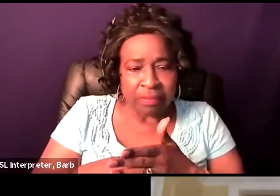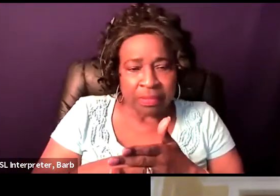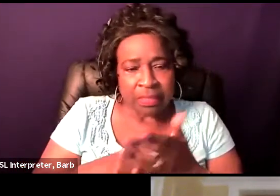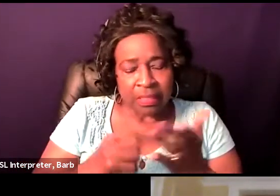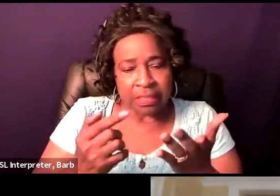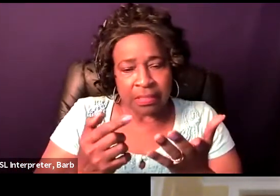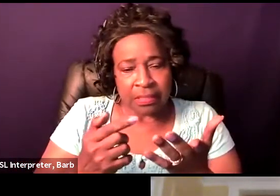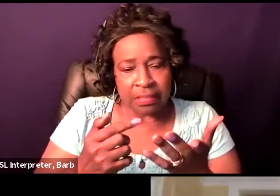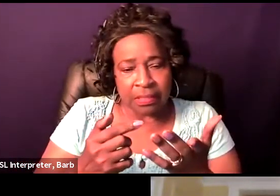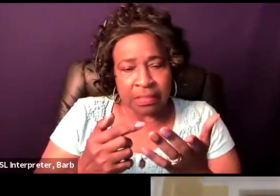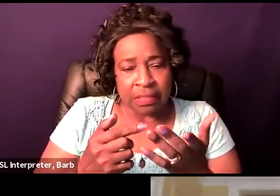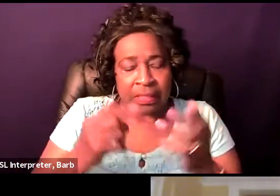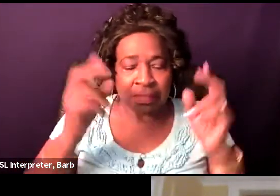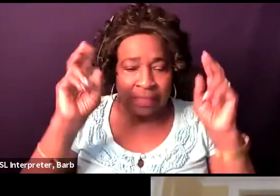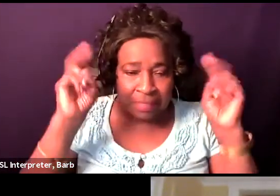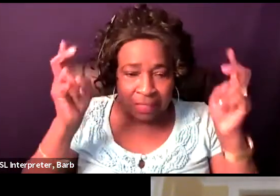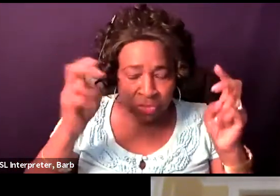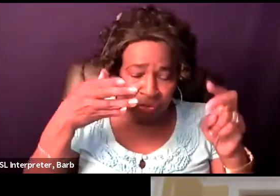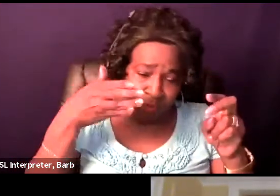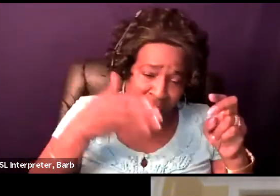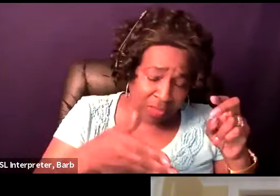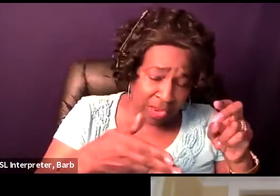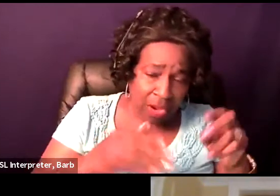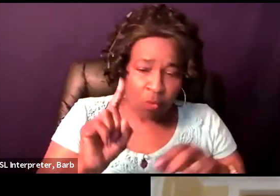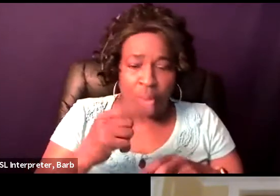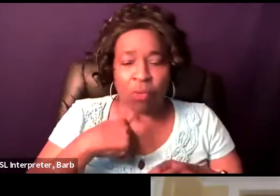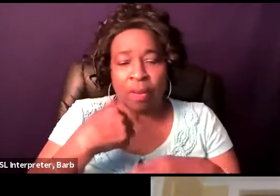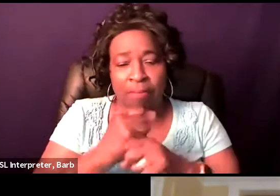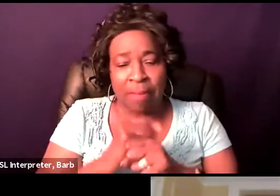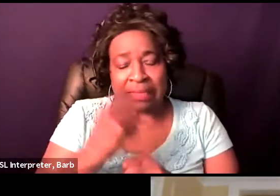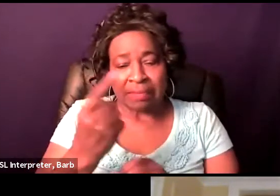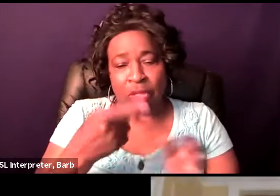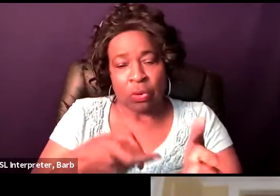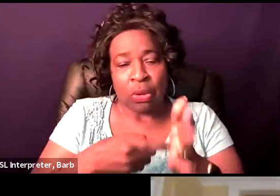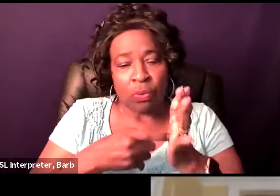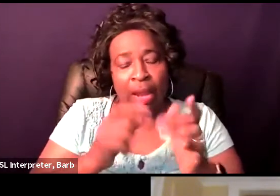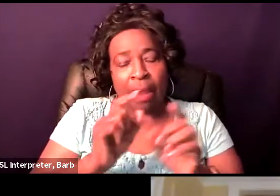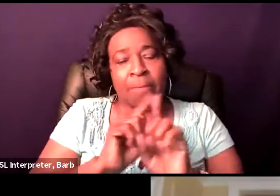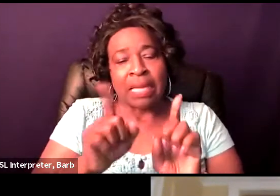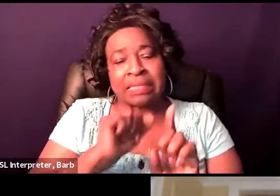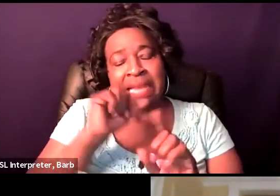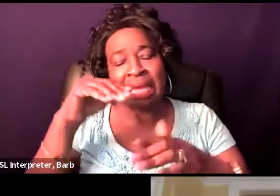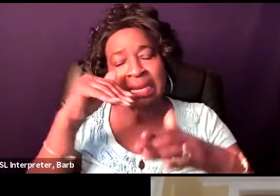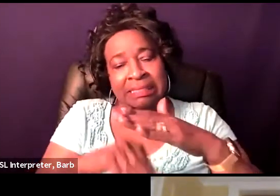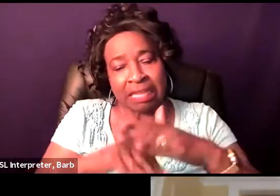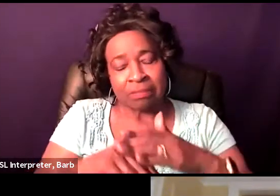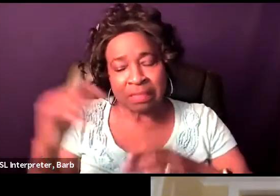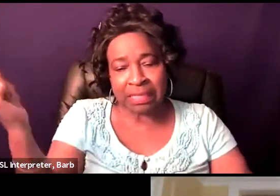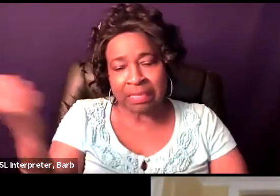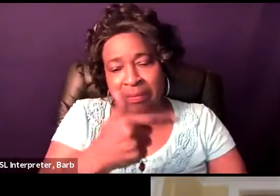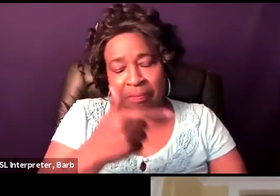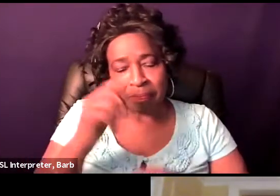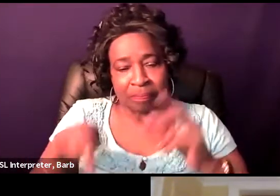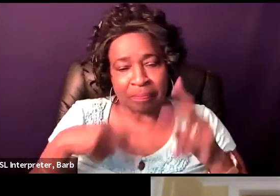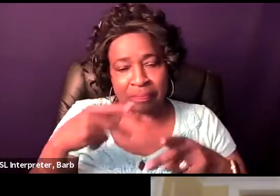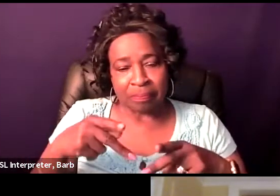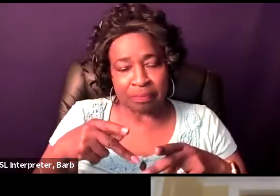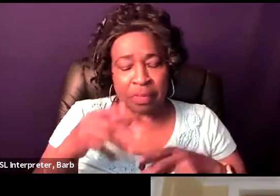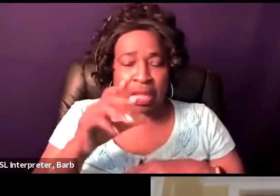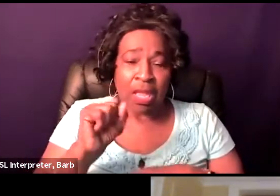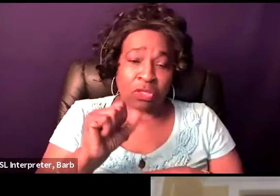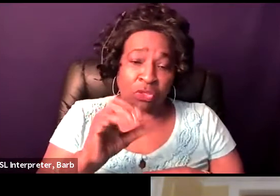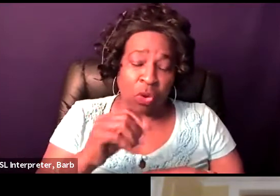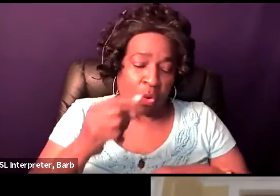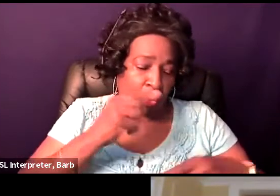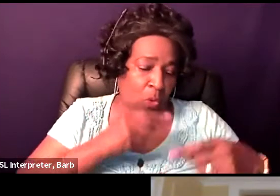there's a deep issue there where we make something required, but it's not accessible to everyone. And so, going